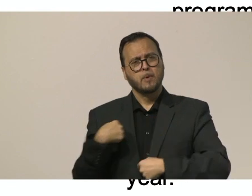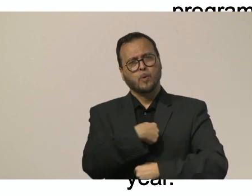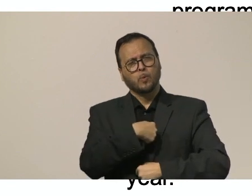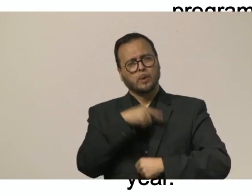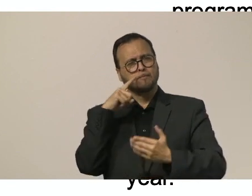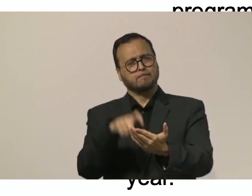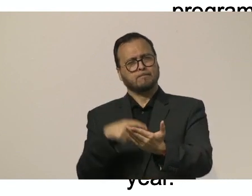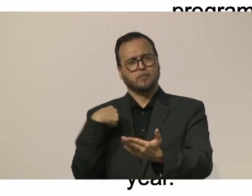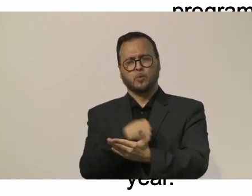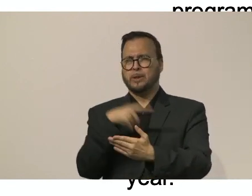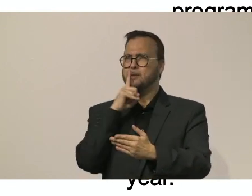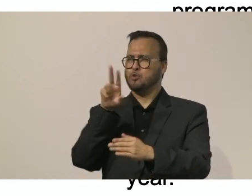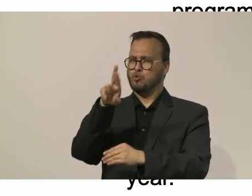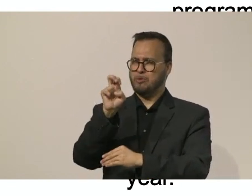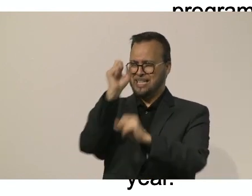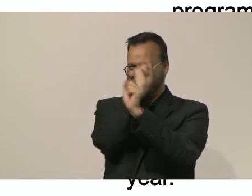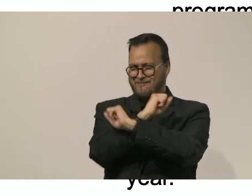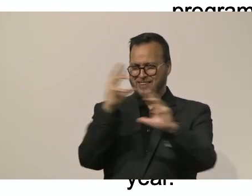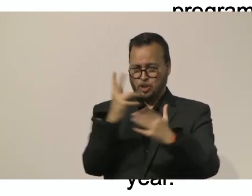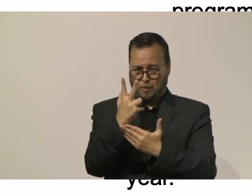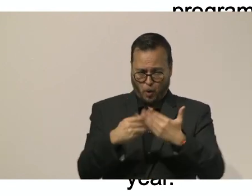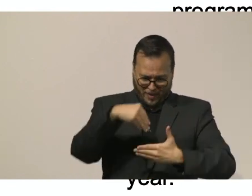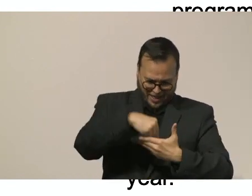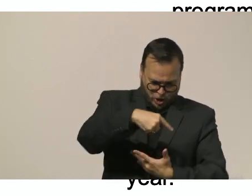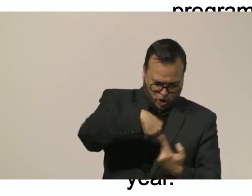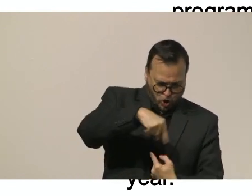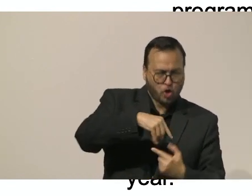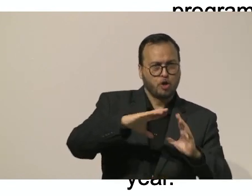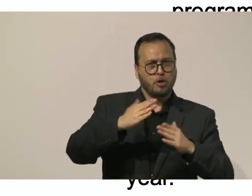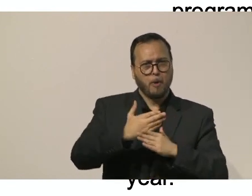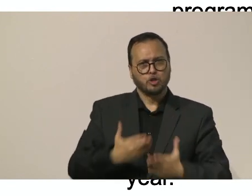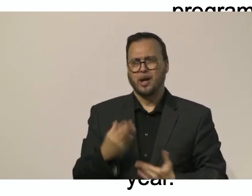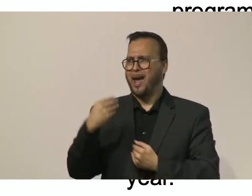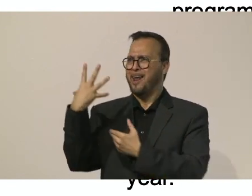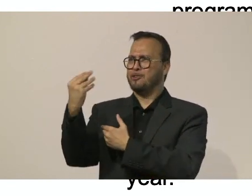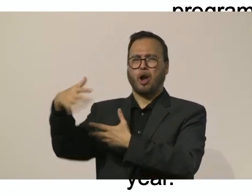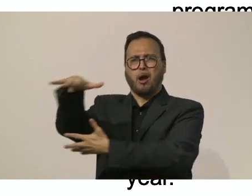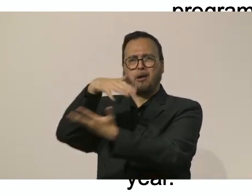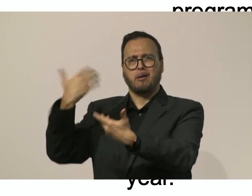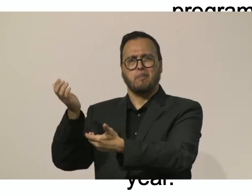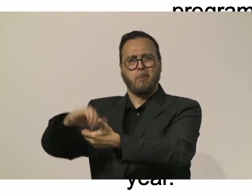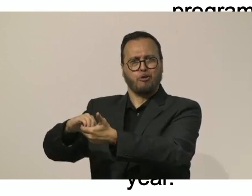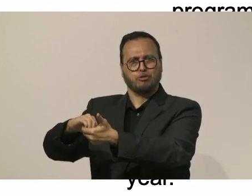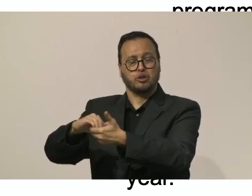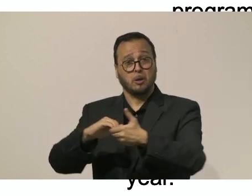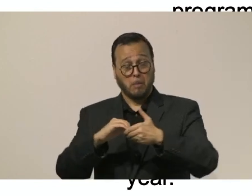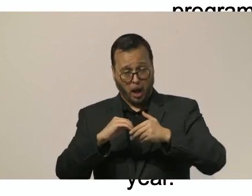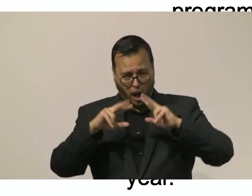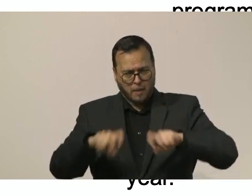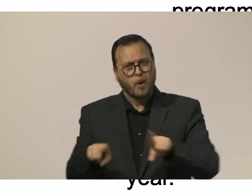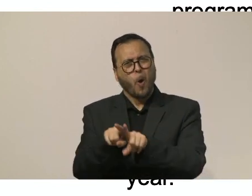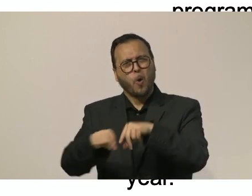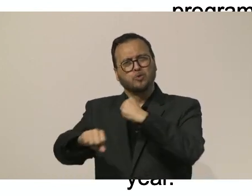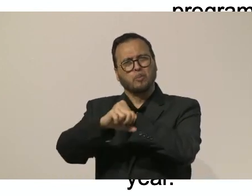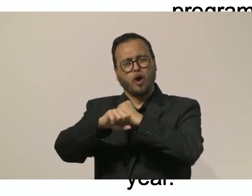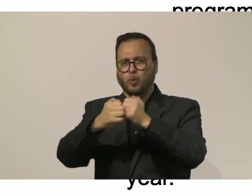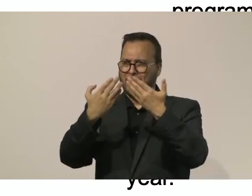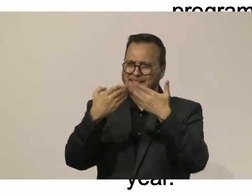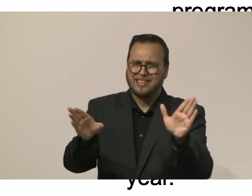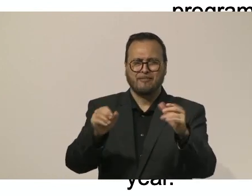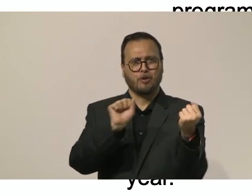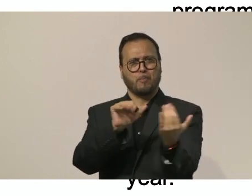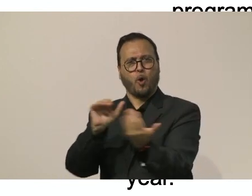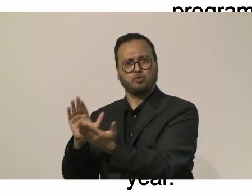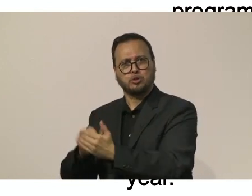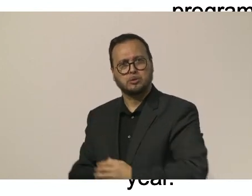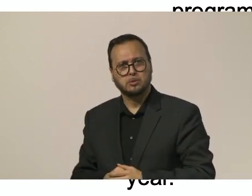needed to re-envision internal and external partnerships and market programming via a wide range of mechanisms. Due